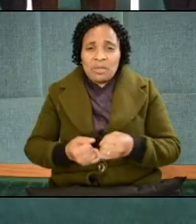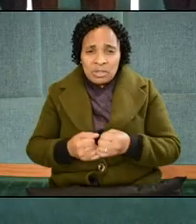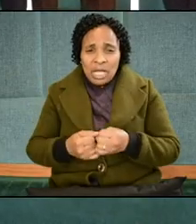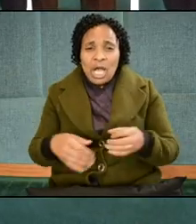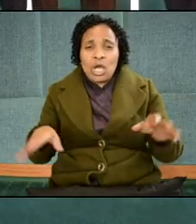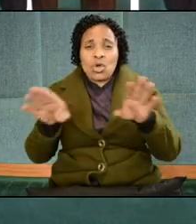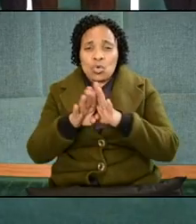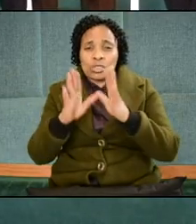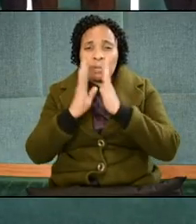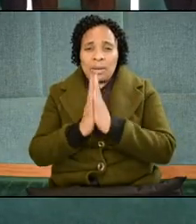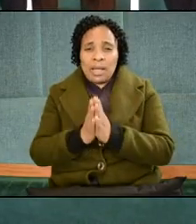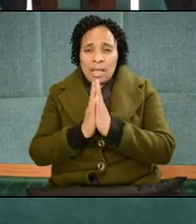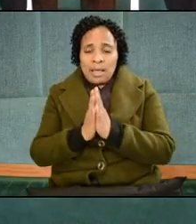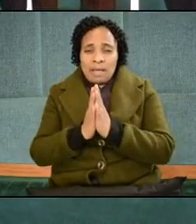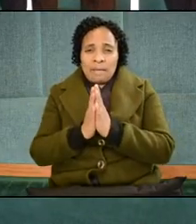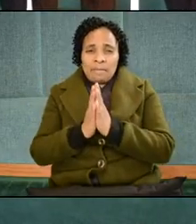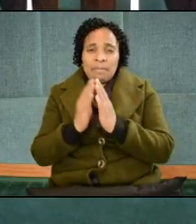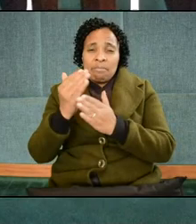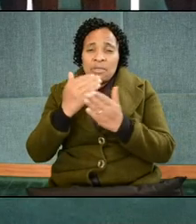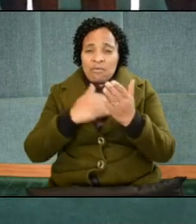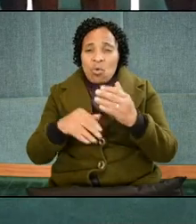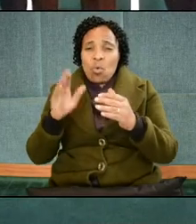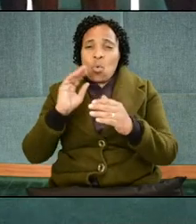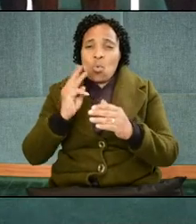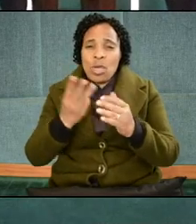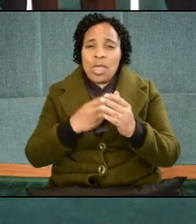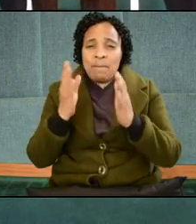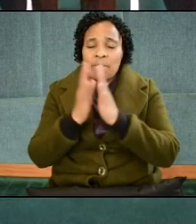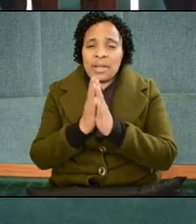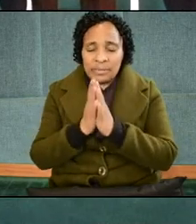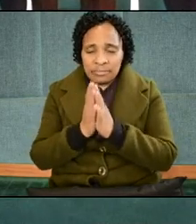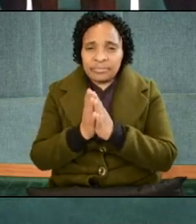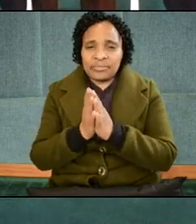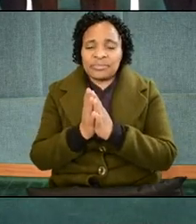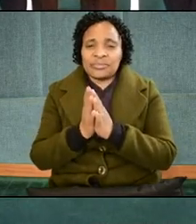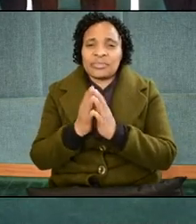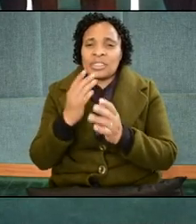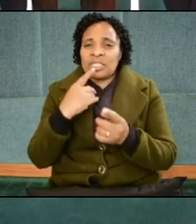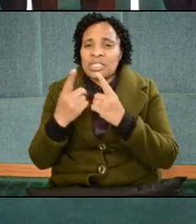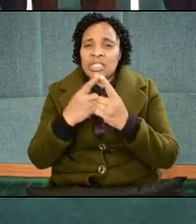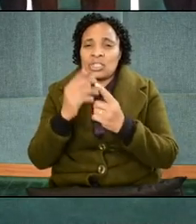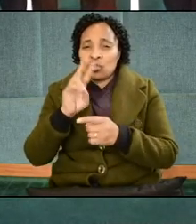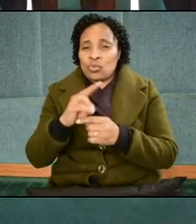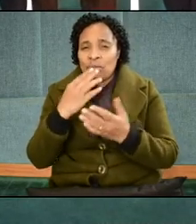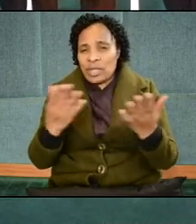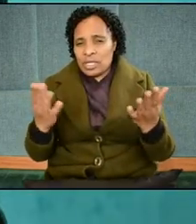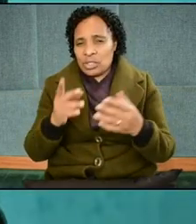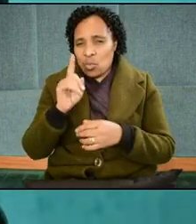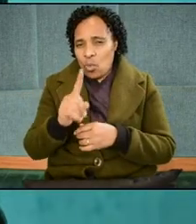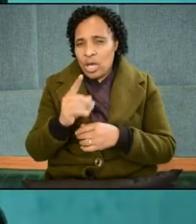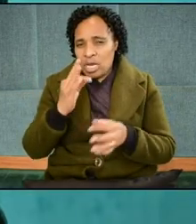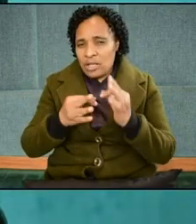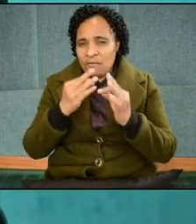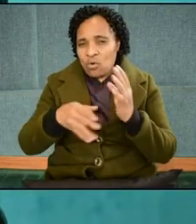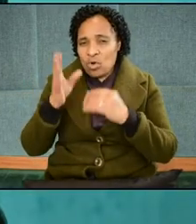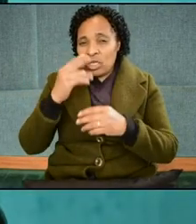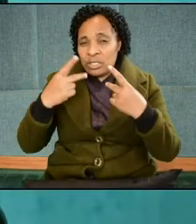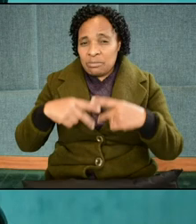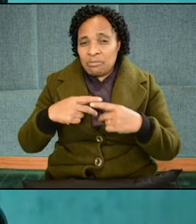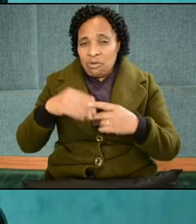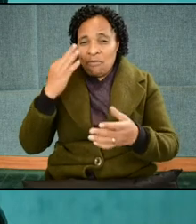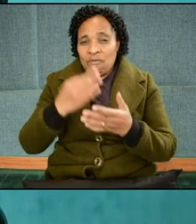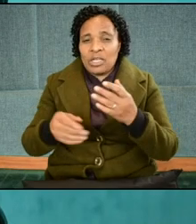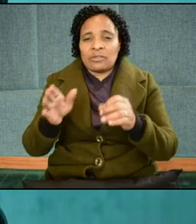us a closing prayer. Just before we pray, I'd like to say two things. One, if God's people